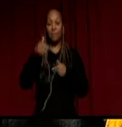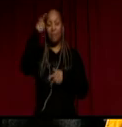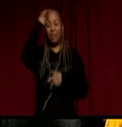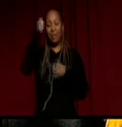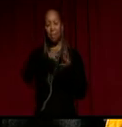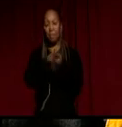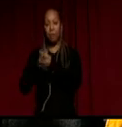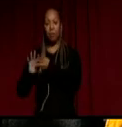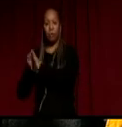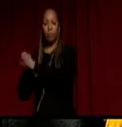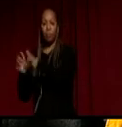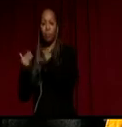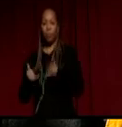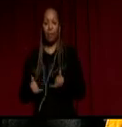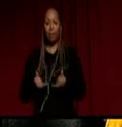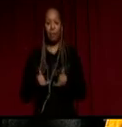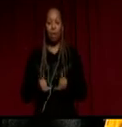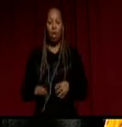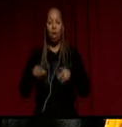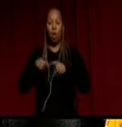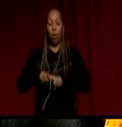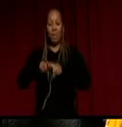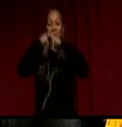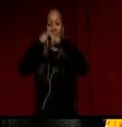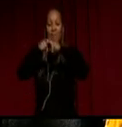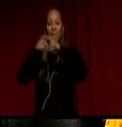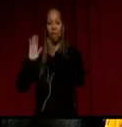African-American community right now, Latino community,